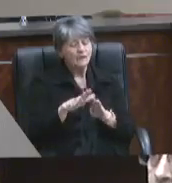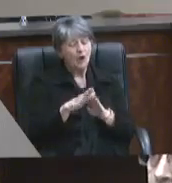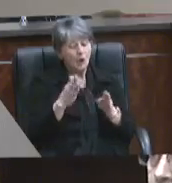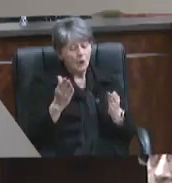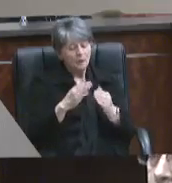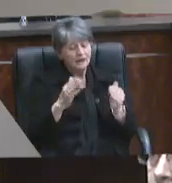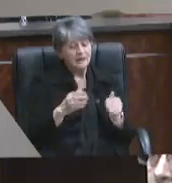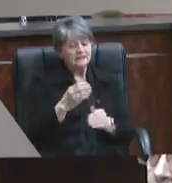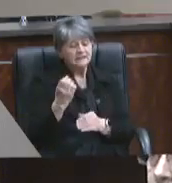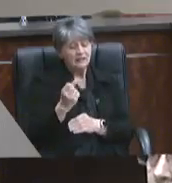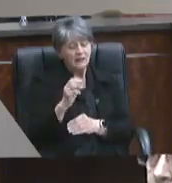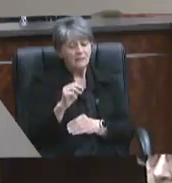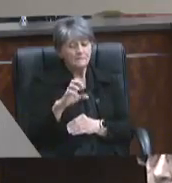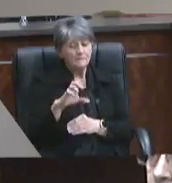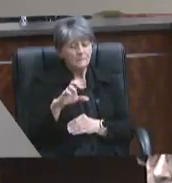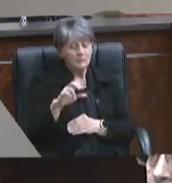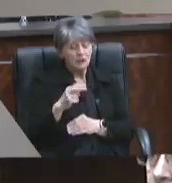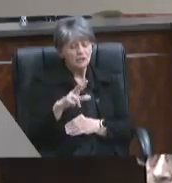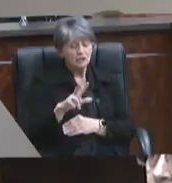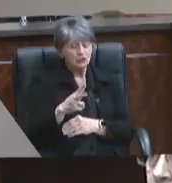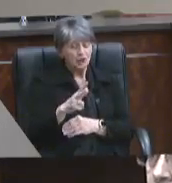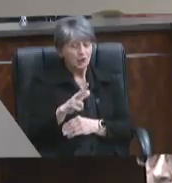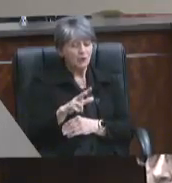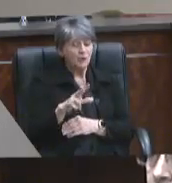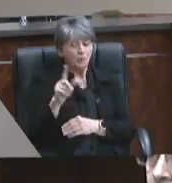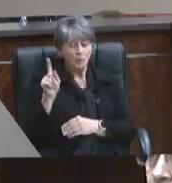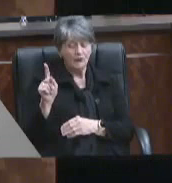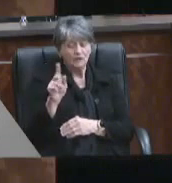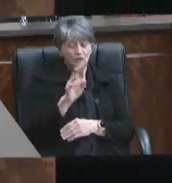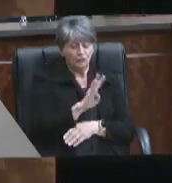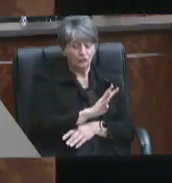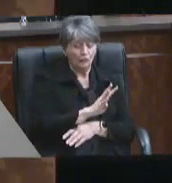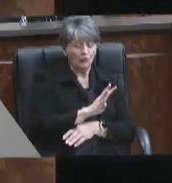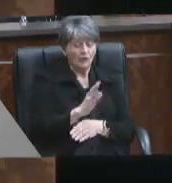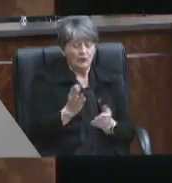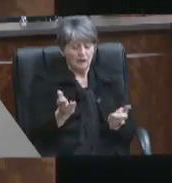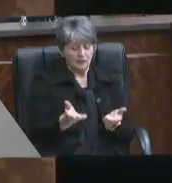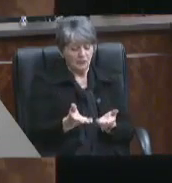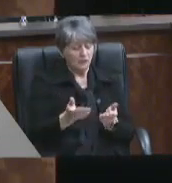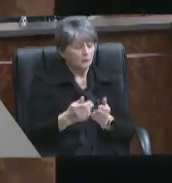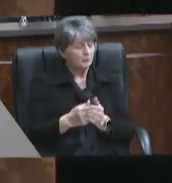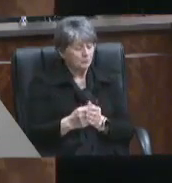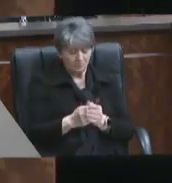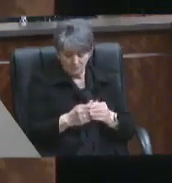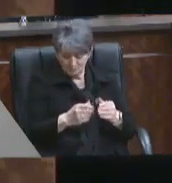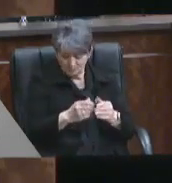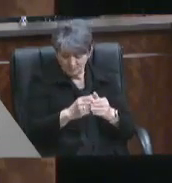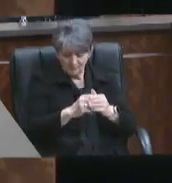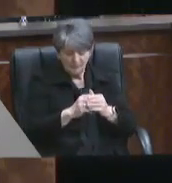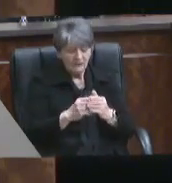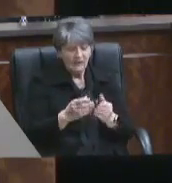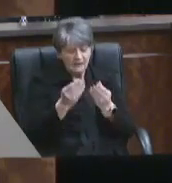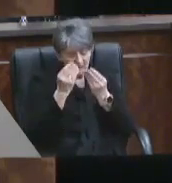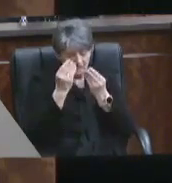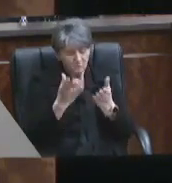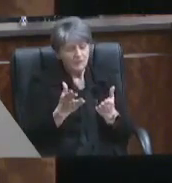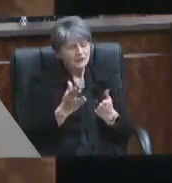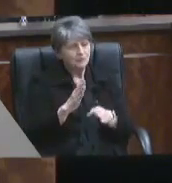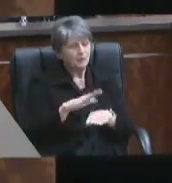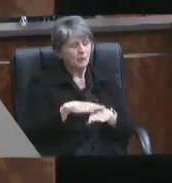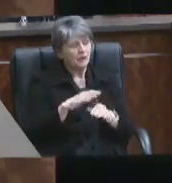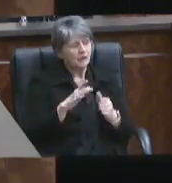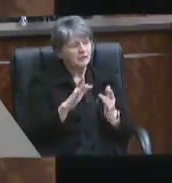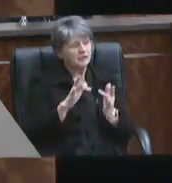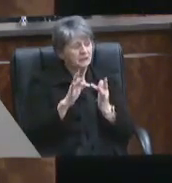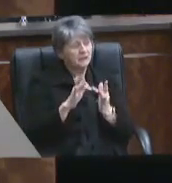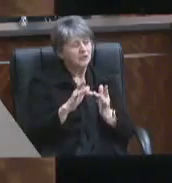3rd, 2019, from 1 to 4 at the Municipal Center here. There'll be just information on the website. Any booths